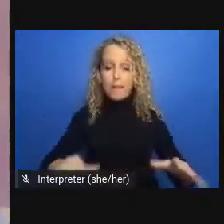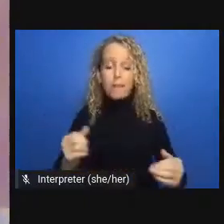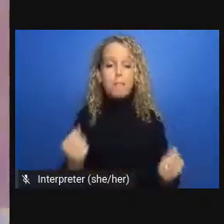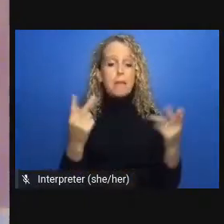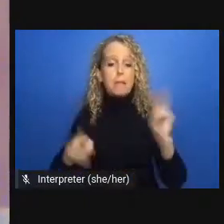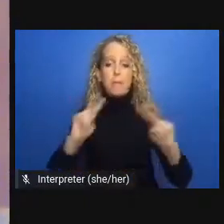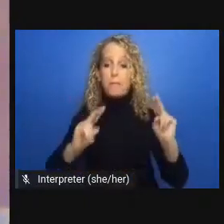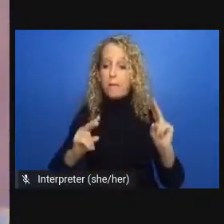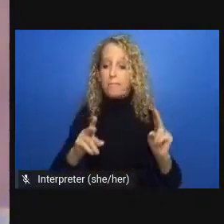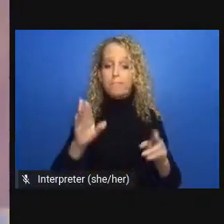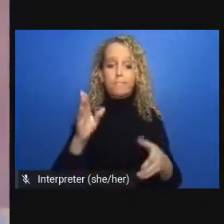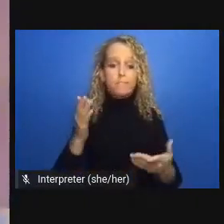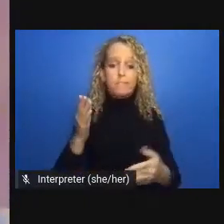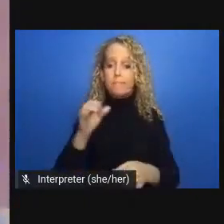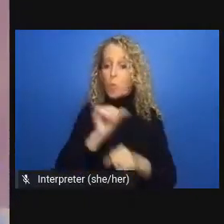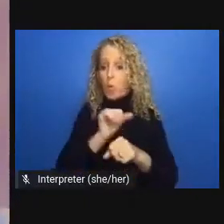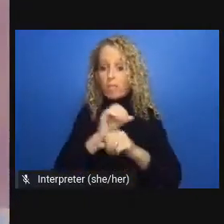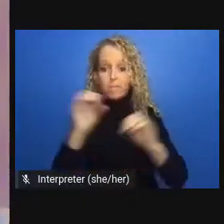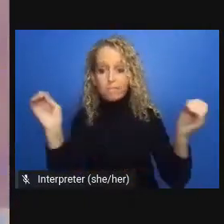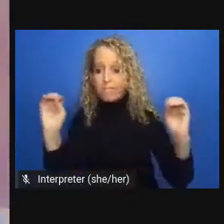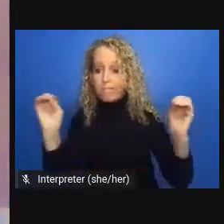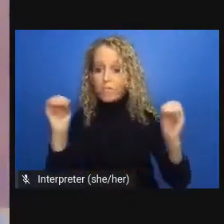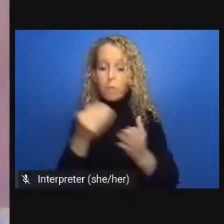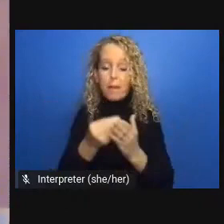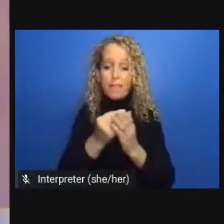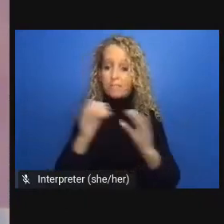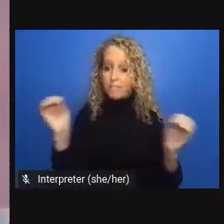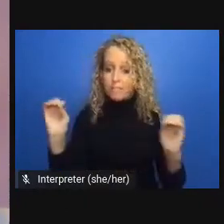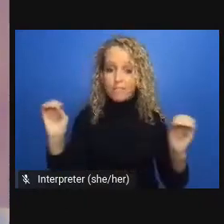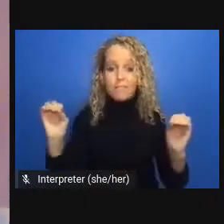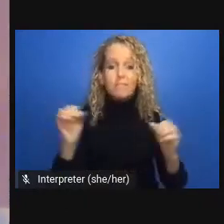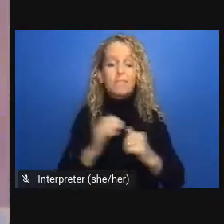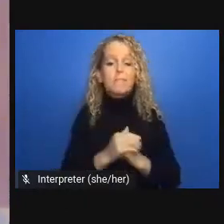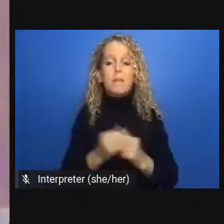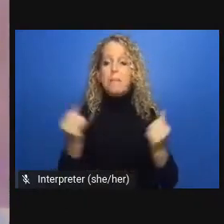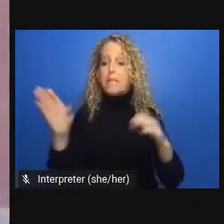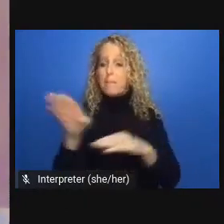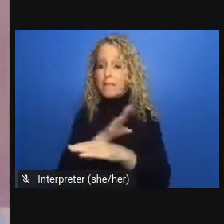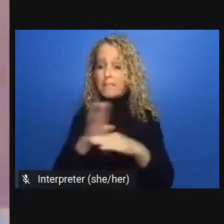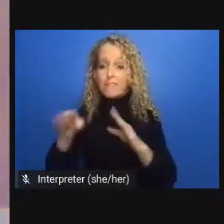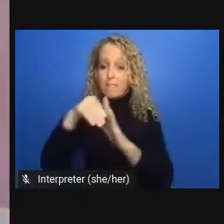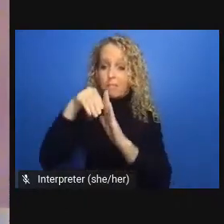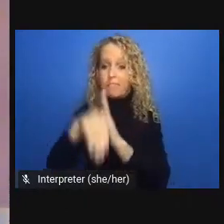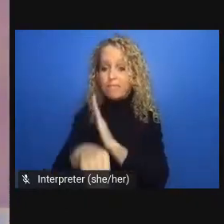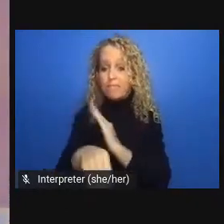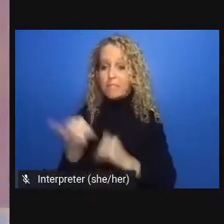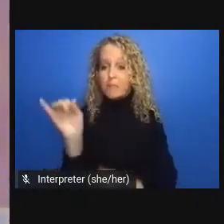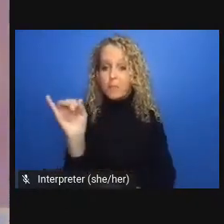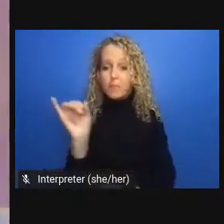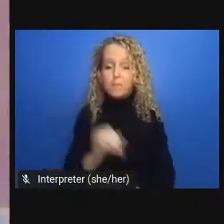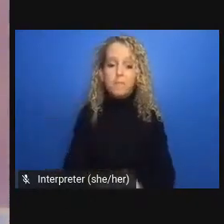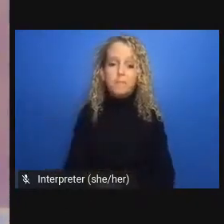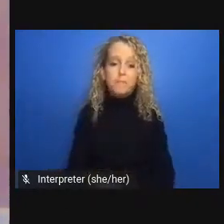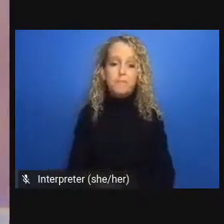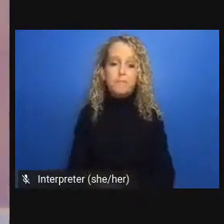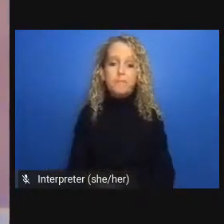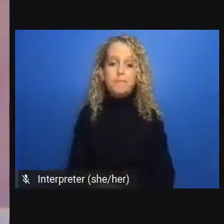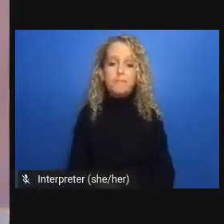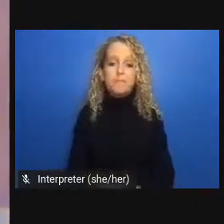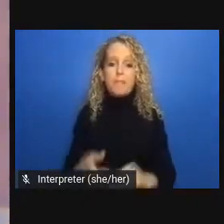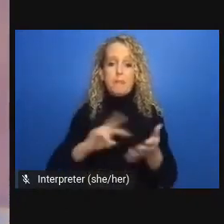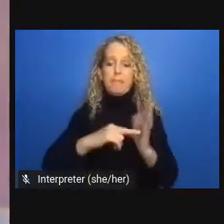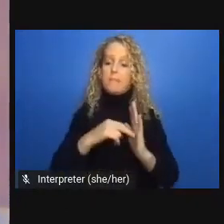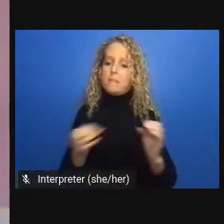income. Many businesses are suffering from the economic downturn. And these factors, among others, have undermined our ability to